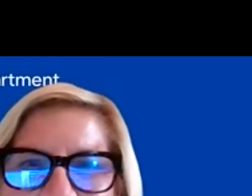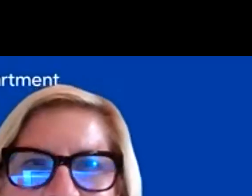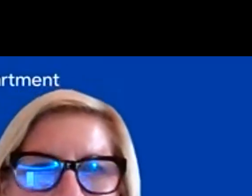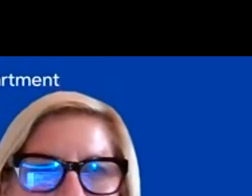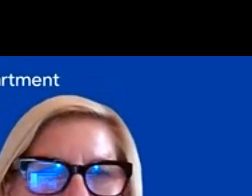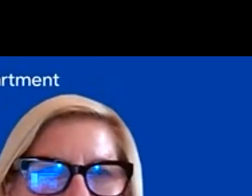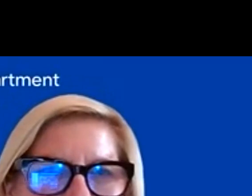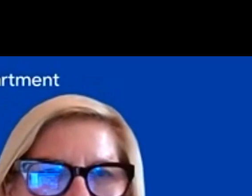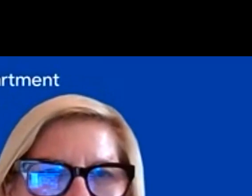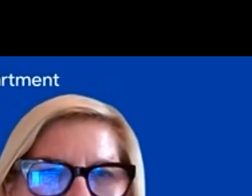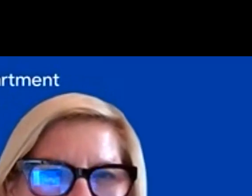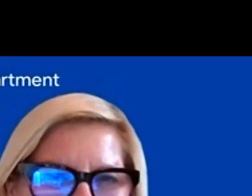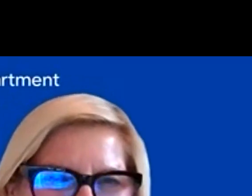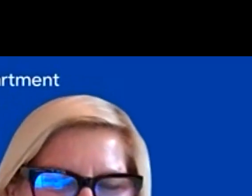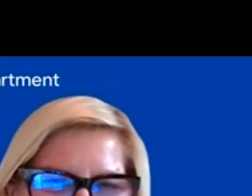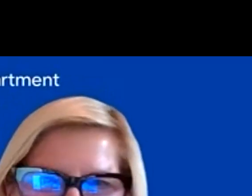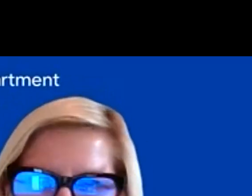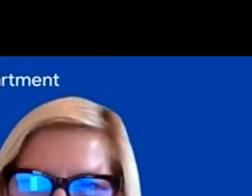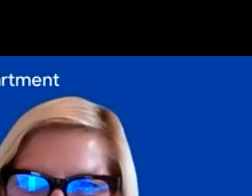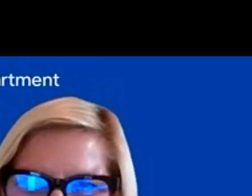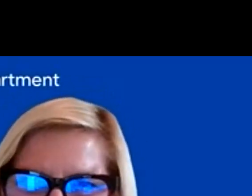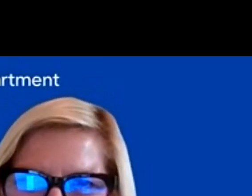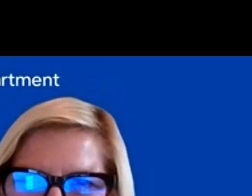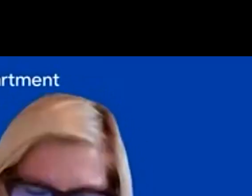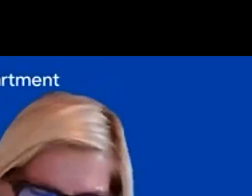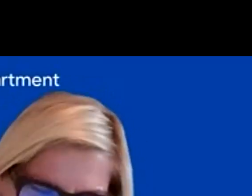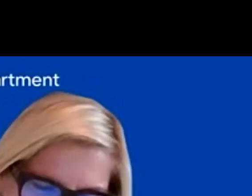Vito, how do you pronounce your last name?